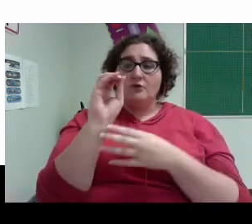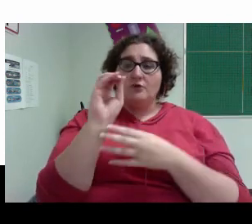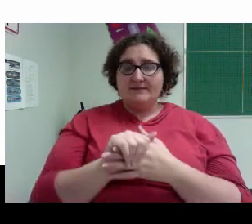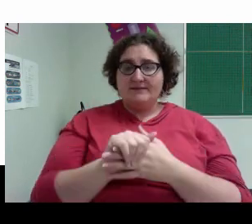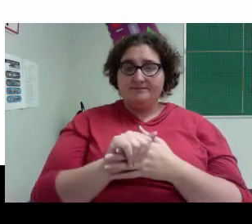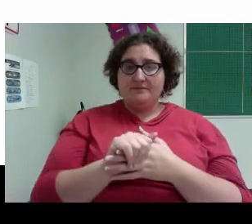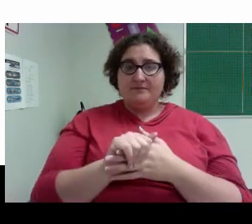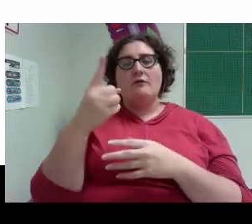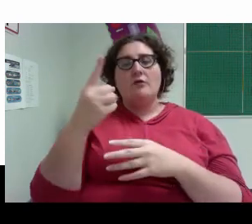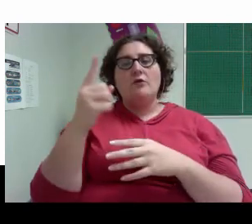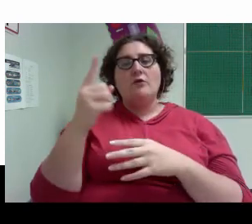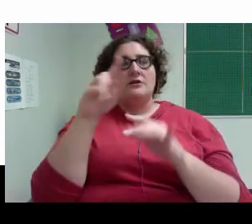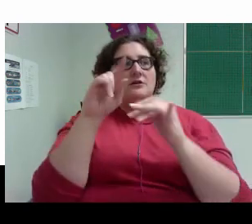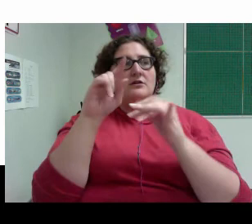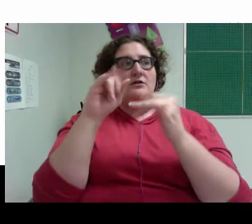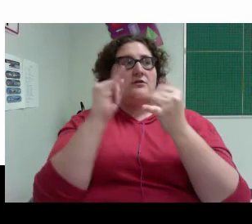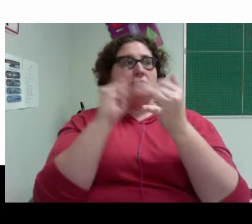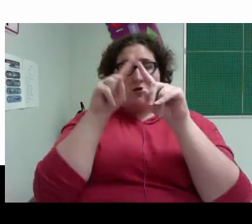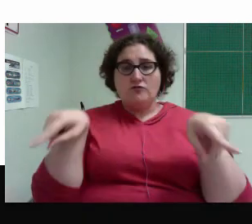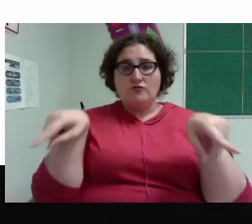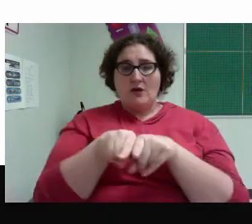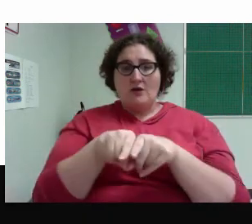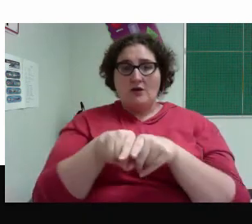so first we need to draw our triangle.